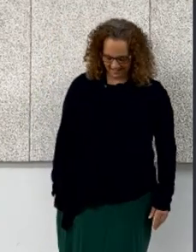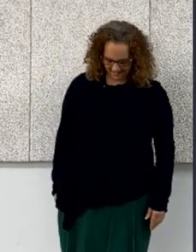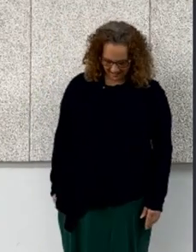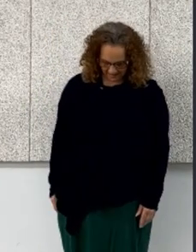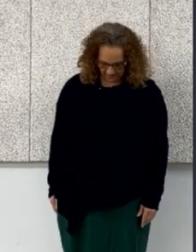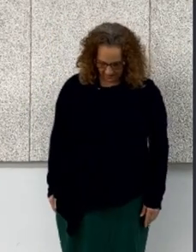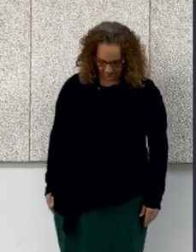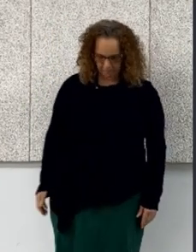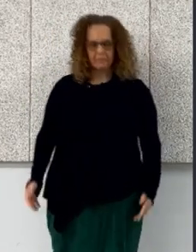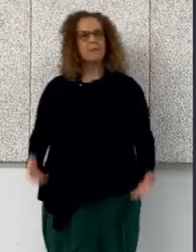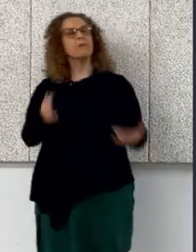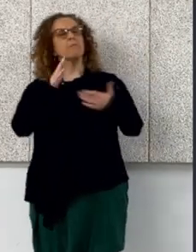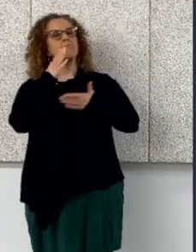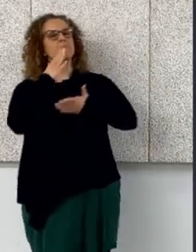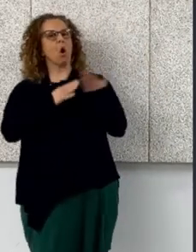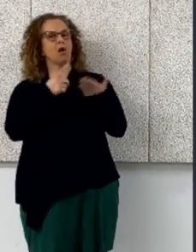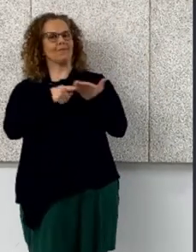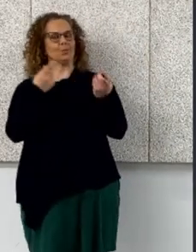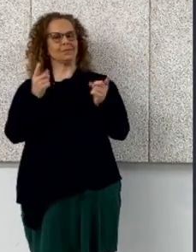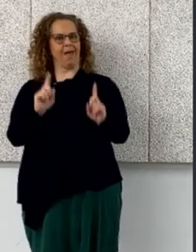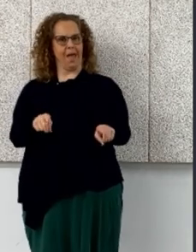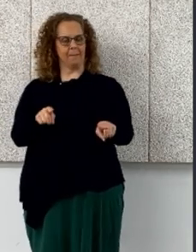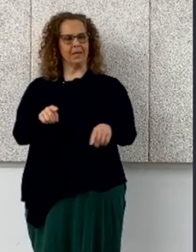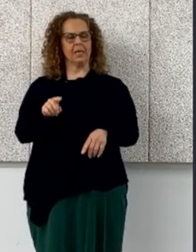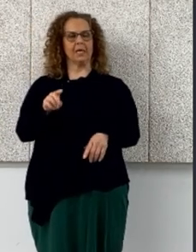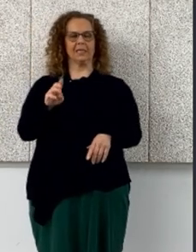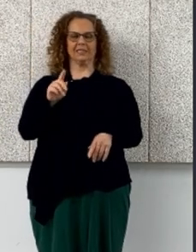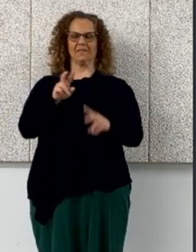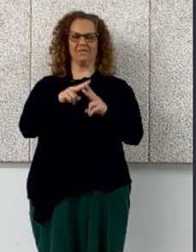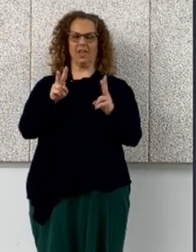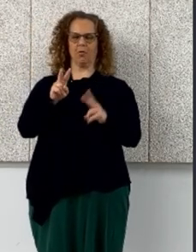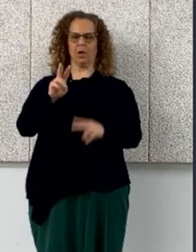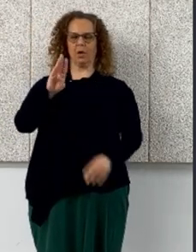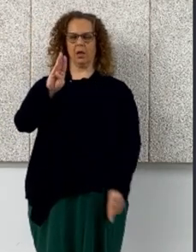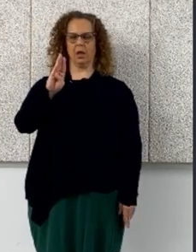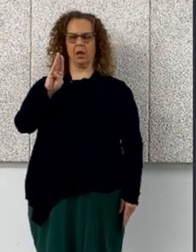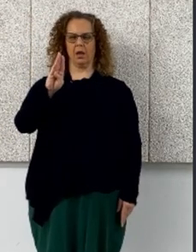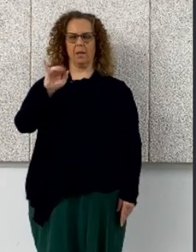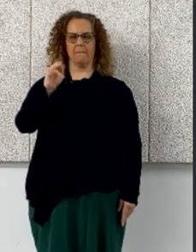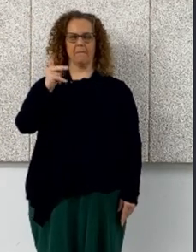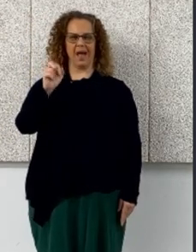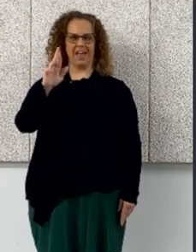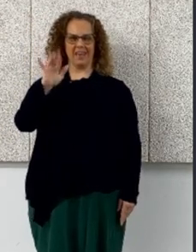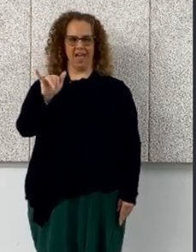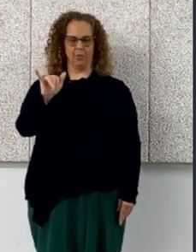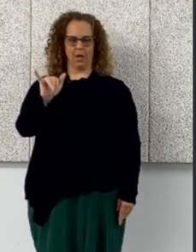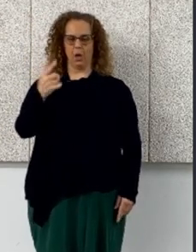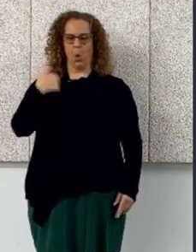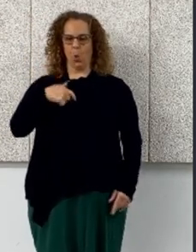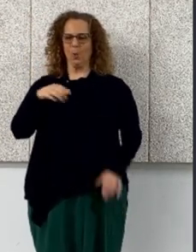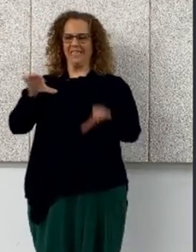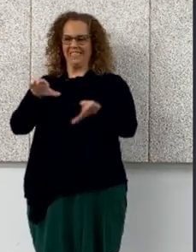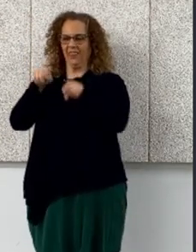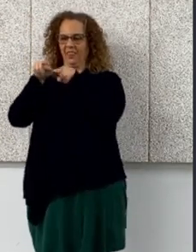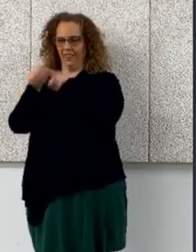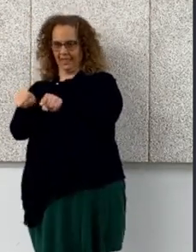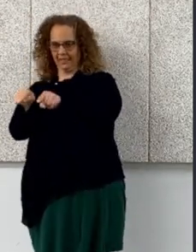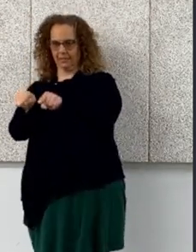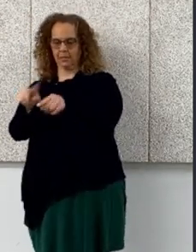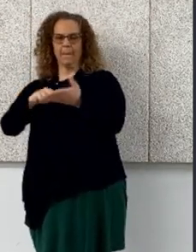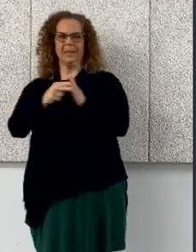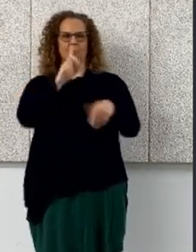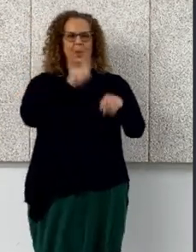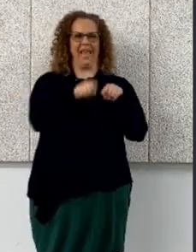But part of what's happening is this really binary, like, we did this and now we can't do this. And we're